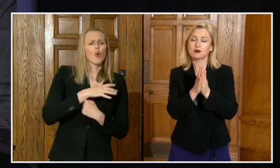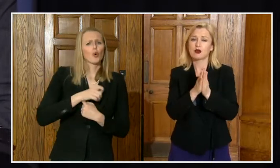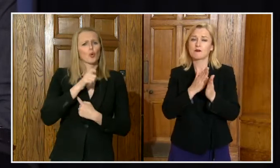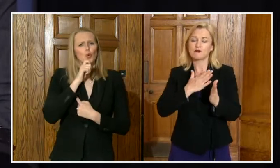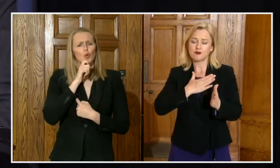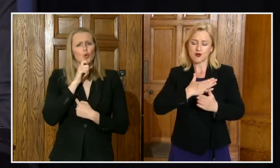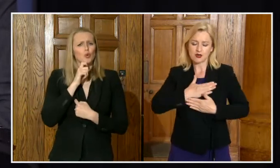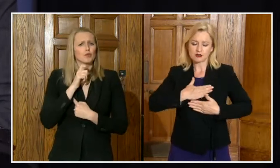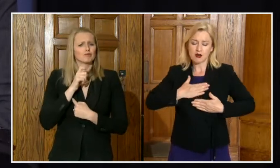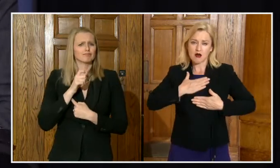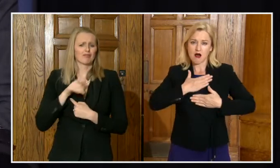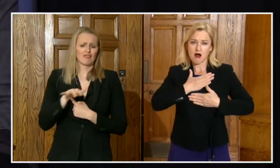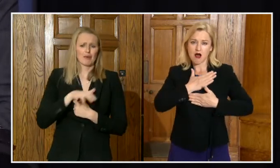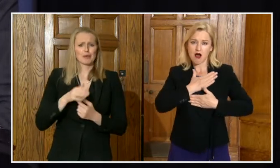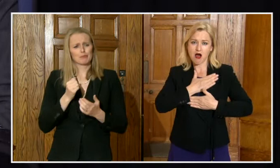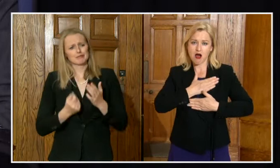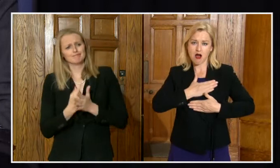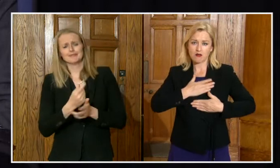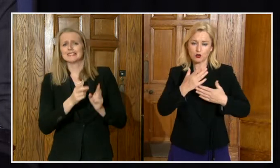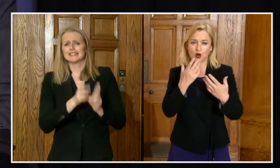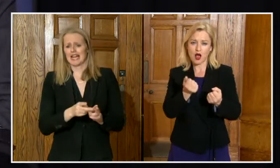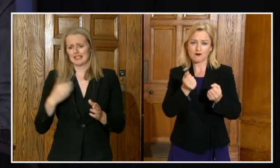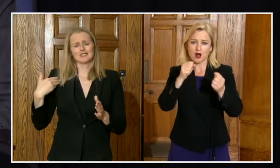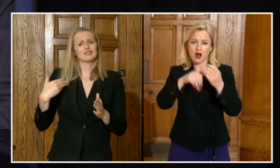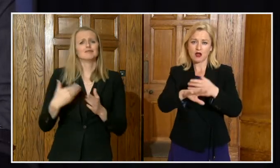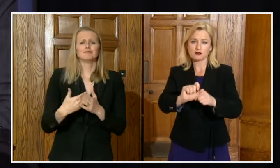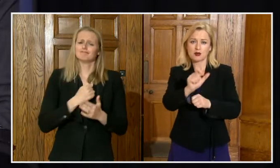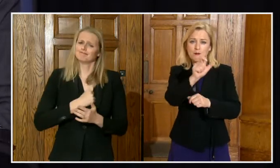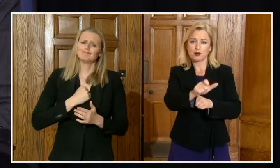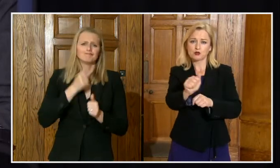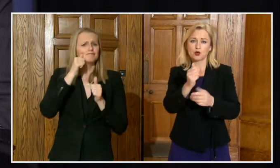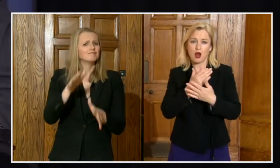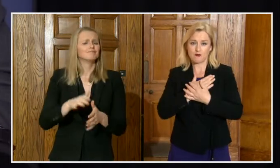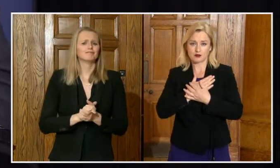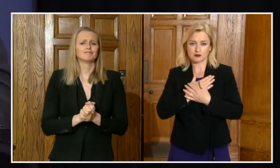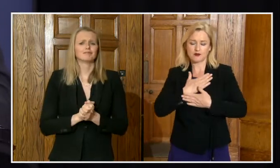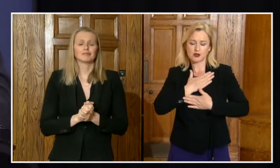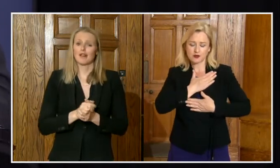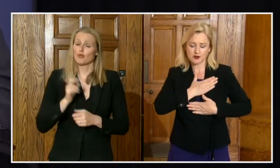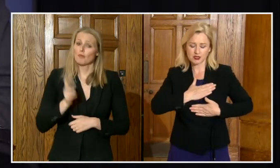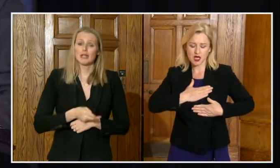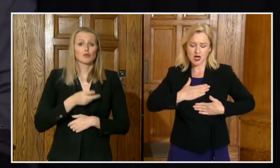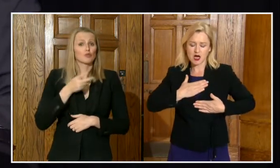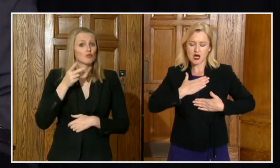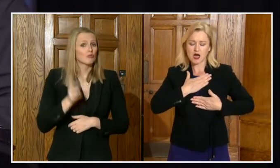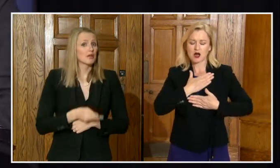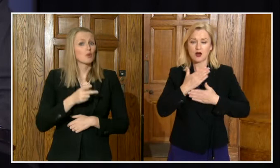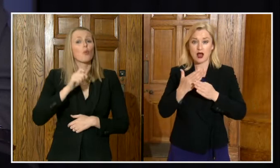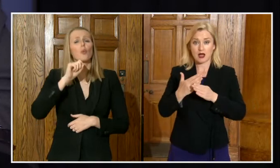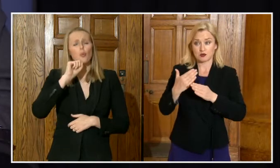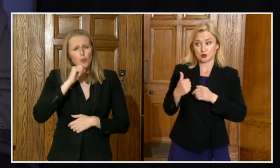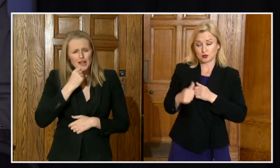ones in recent days and weeks. As I've said many times, there will be a time